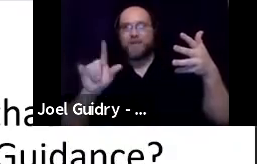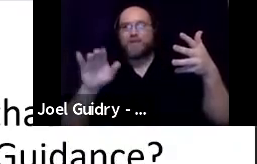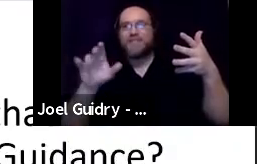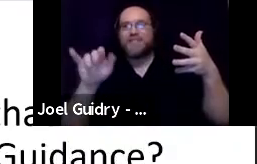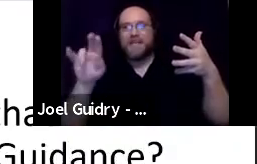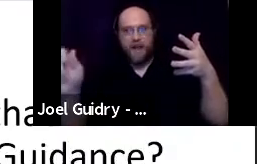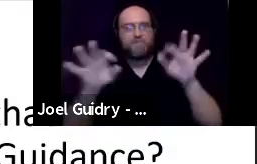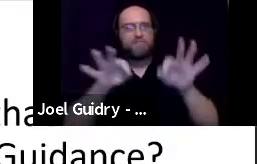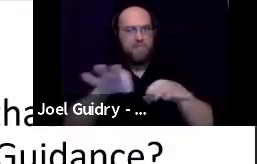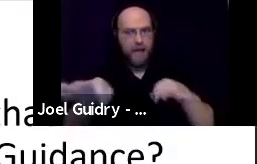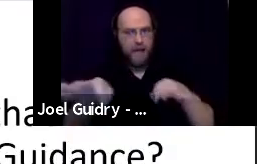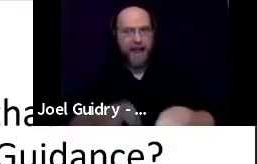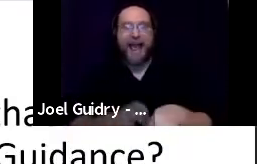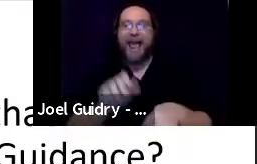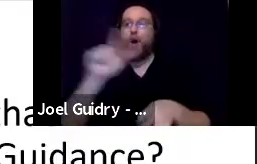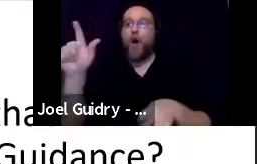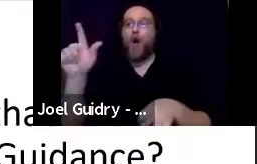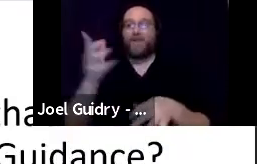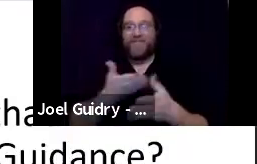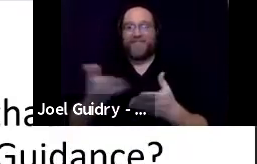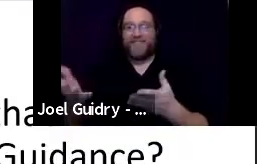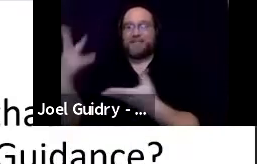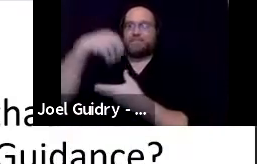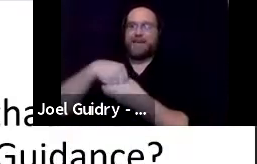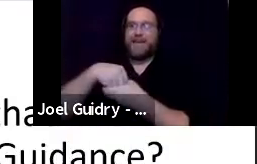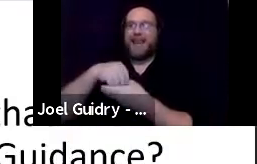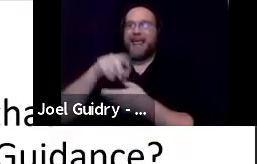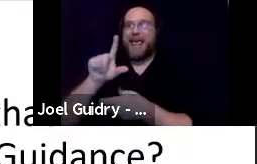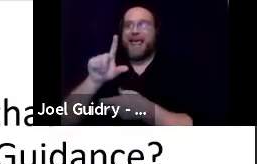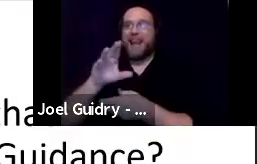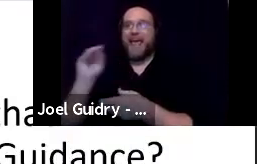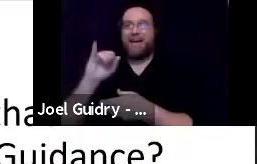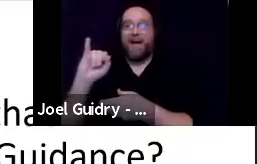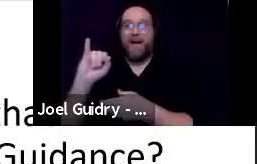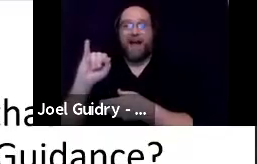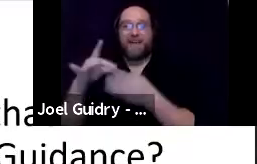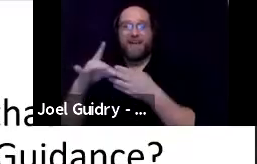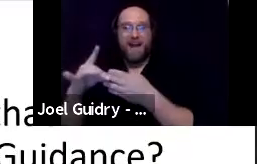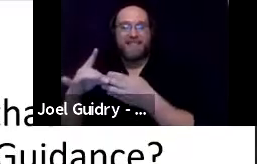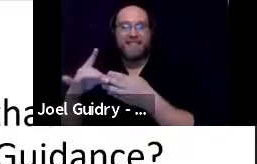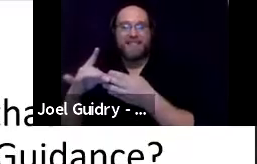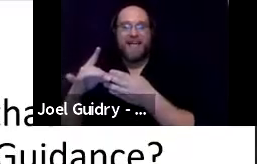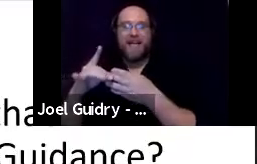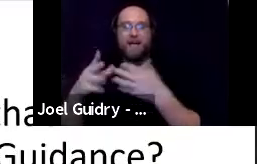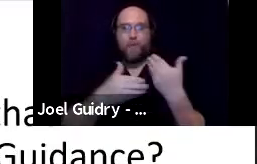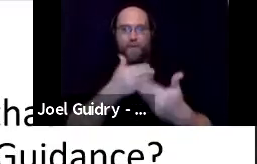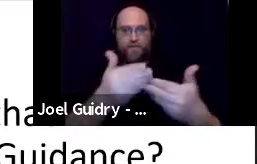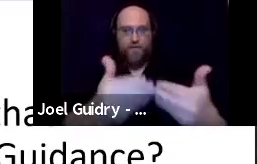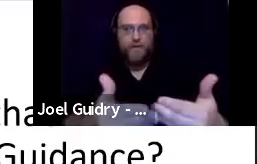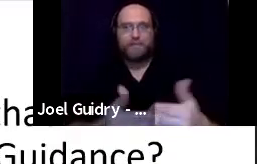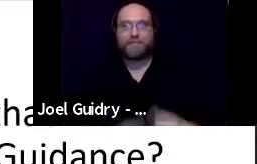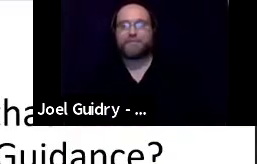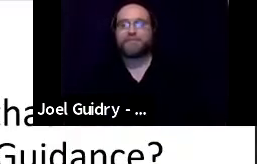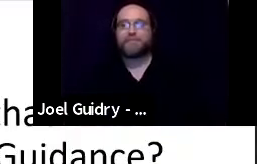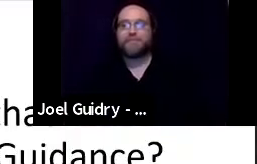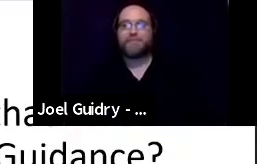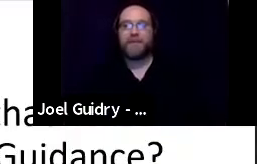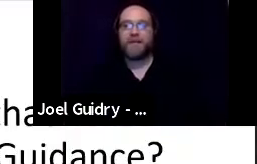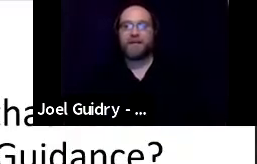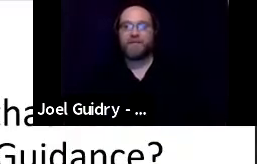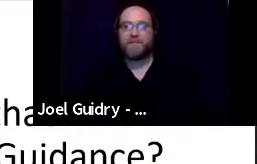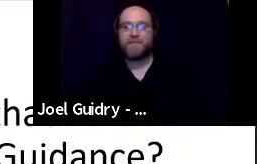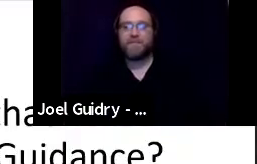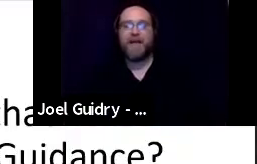combined in the L&I guidance as we go forward. So keep that in mind. And when I know that most of